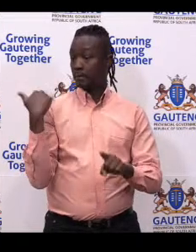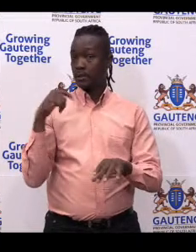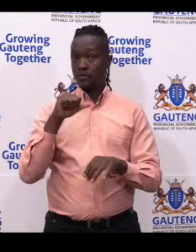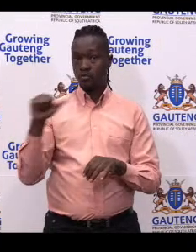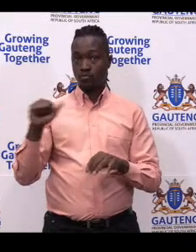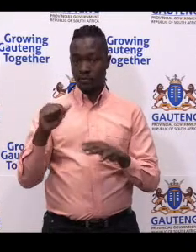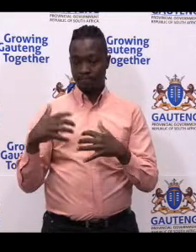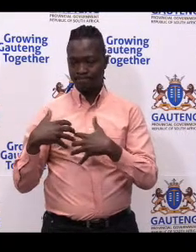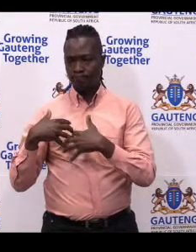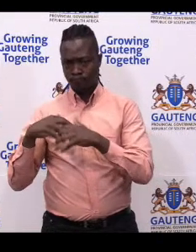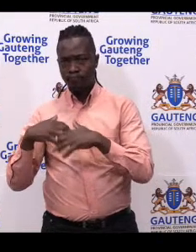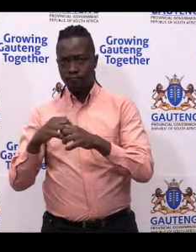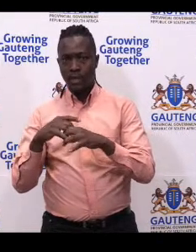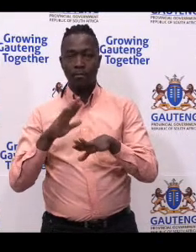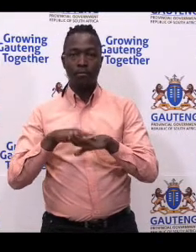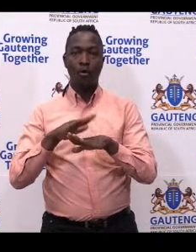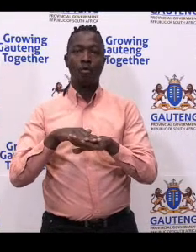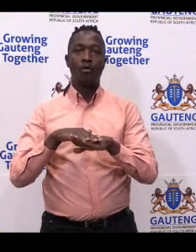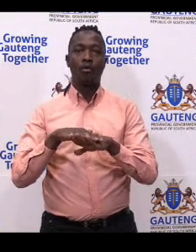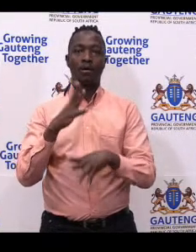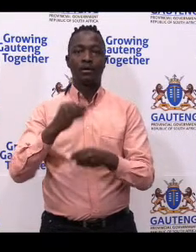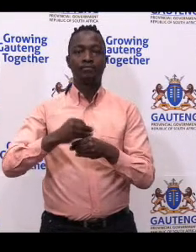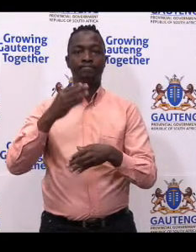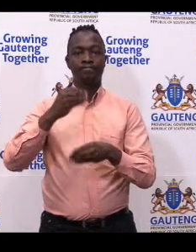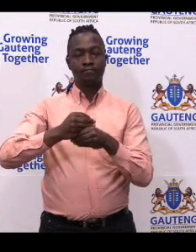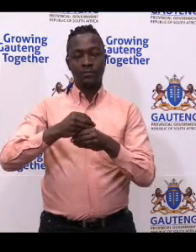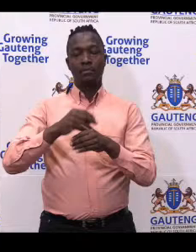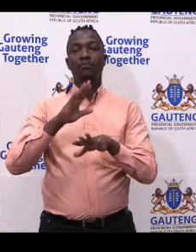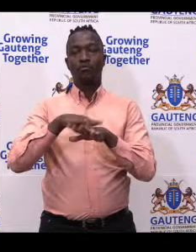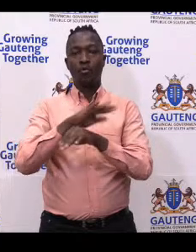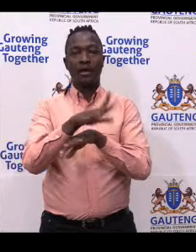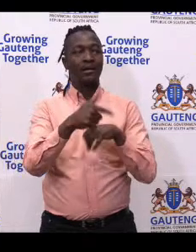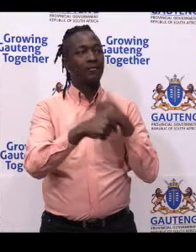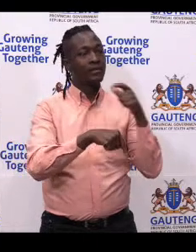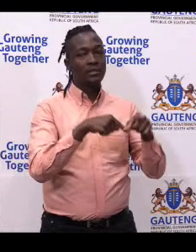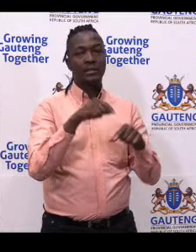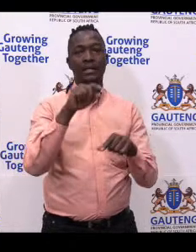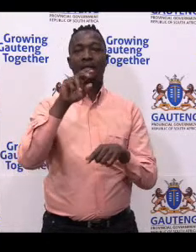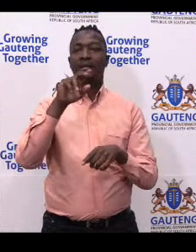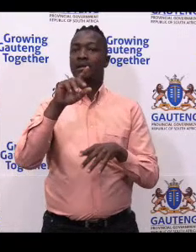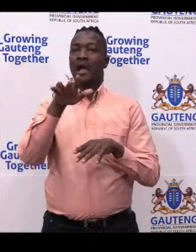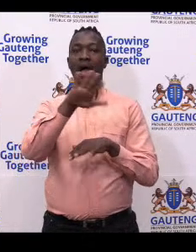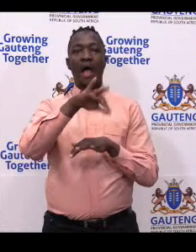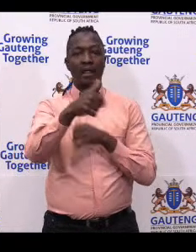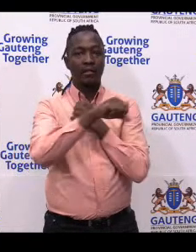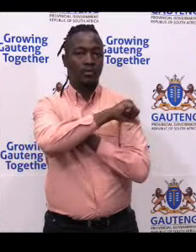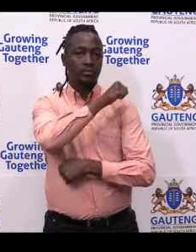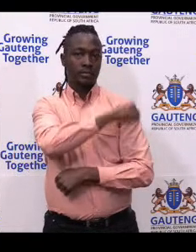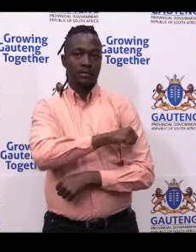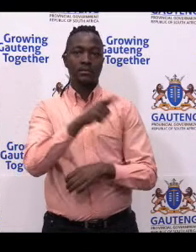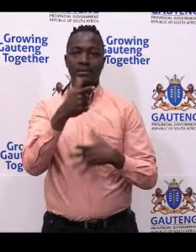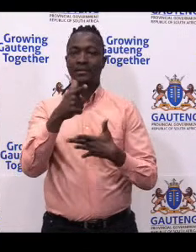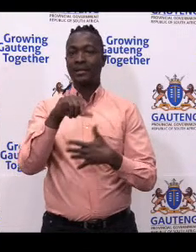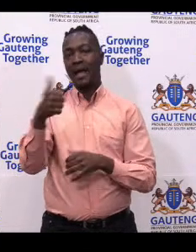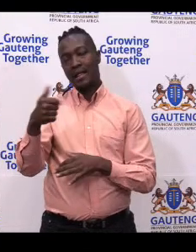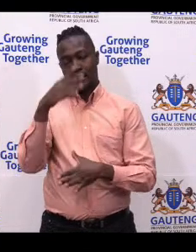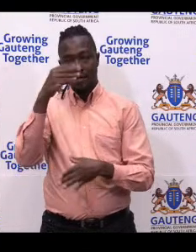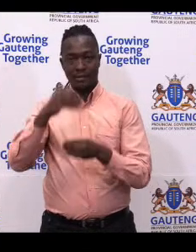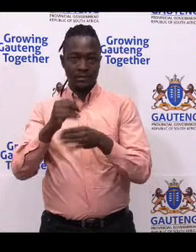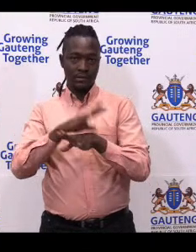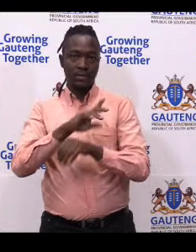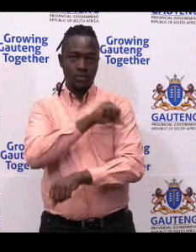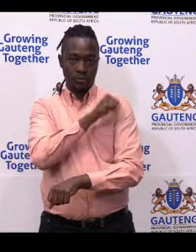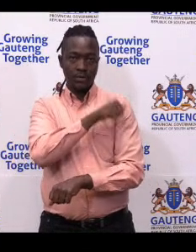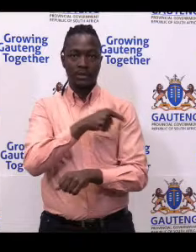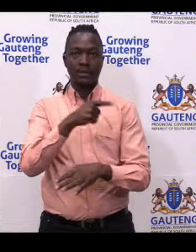added a couple of beds, including the ones in the field hospitals. You see there the additional field hospitals that are continuing to be